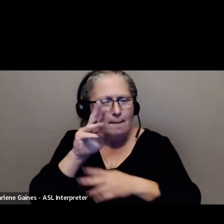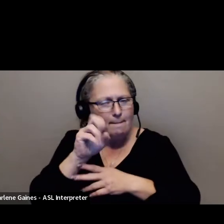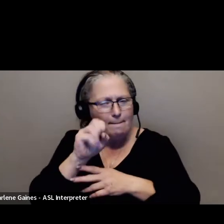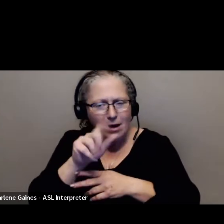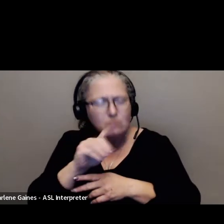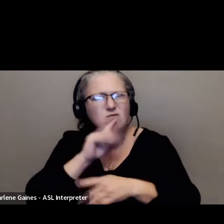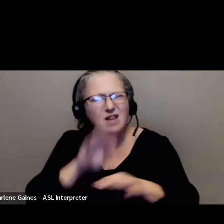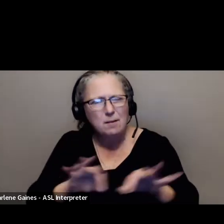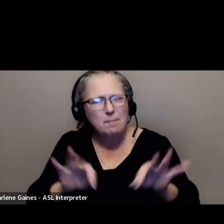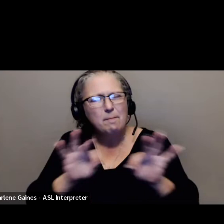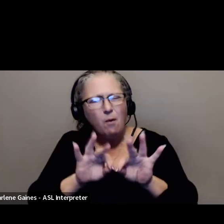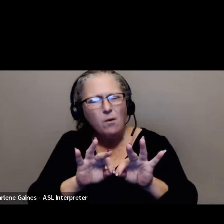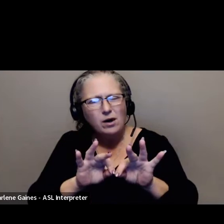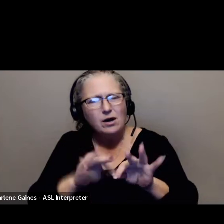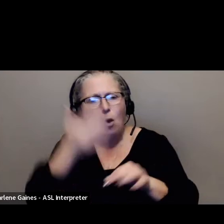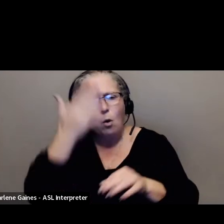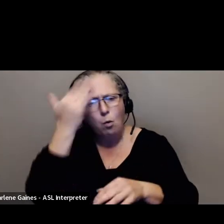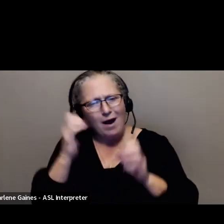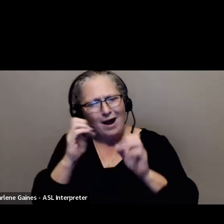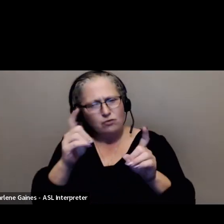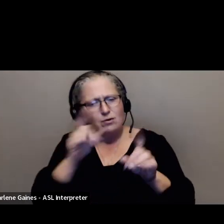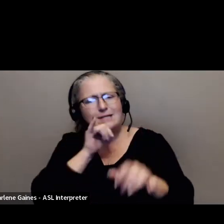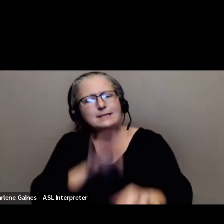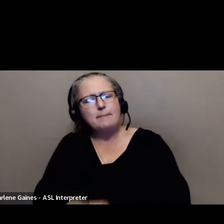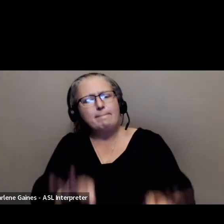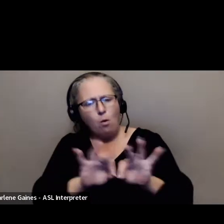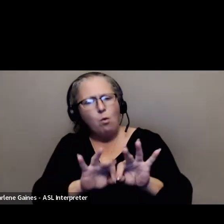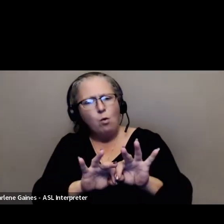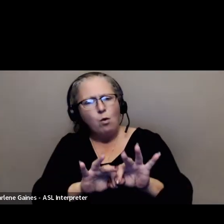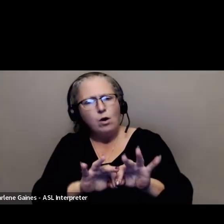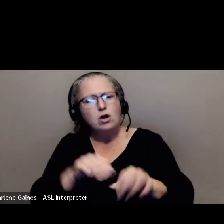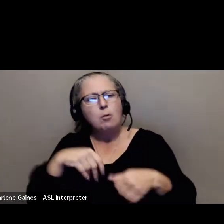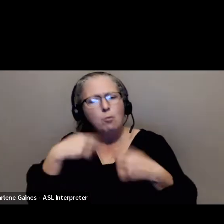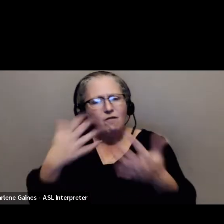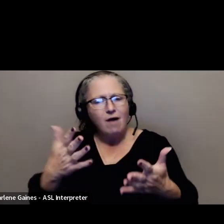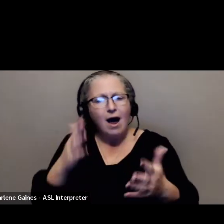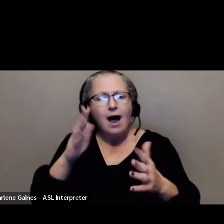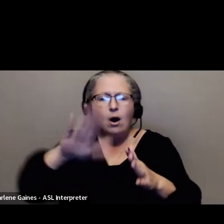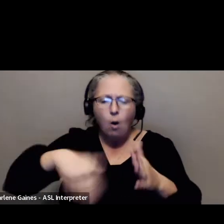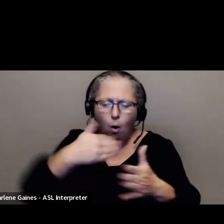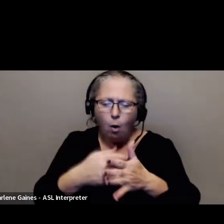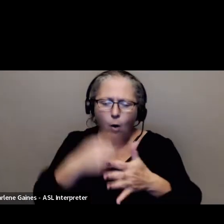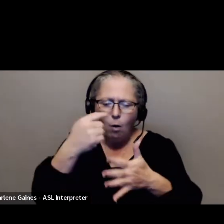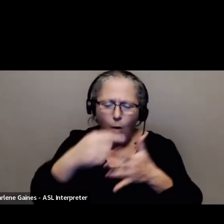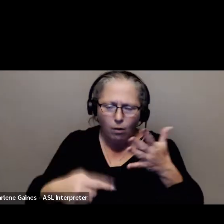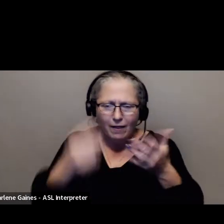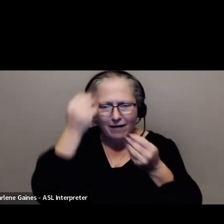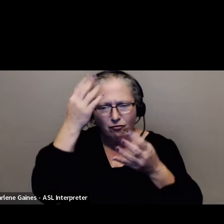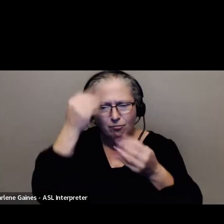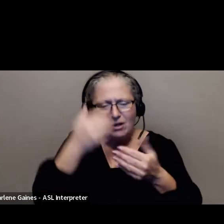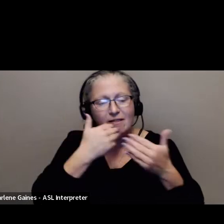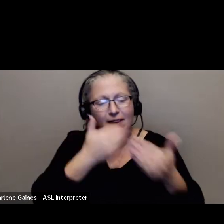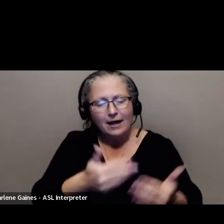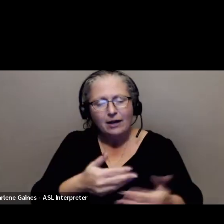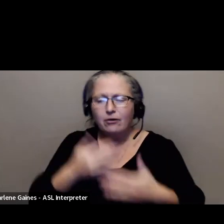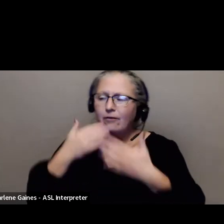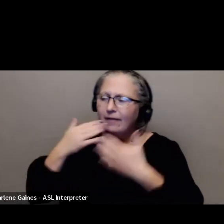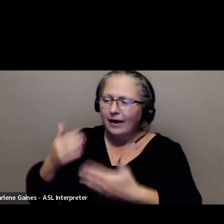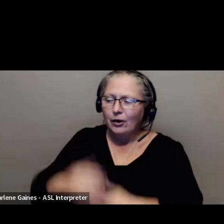really important. Again, why education is really important is to provide all of that information. Thank you. Thank